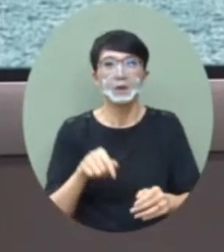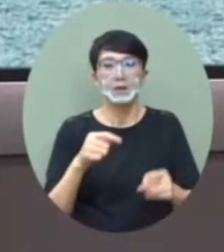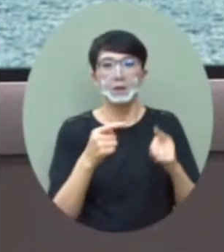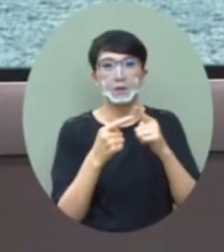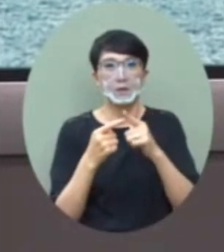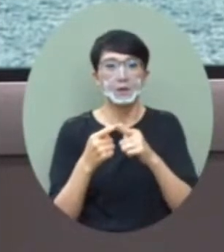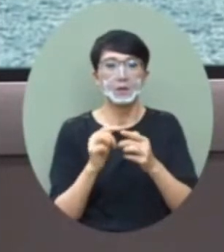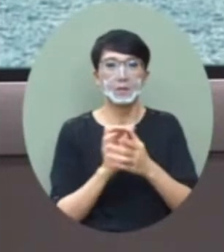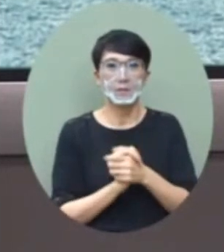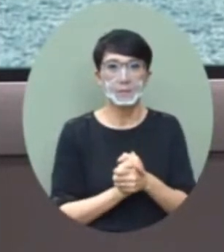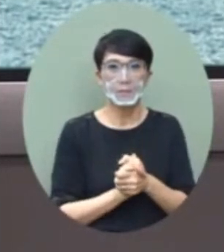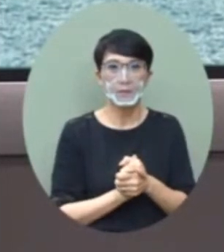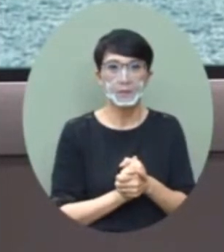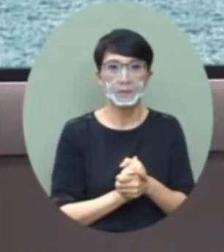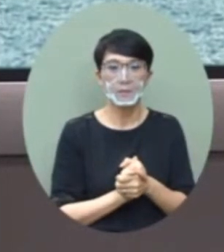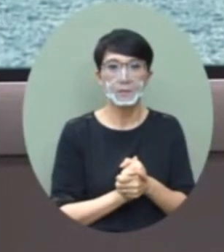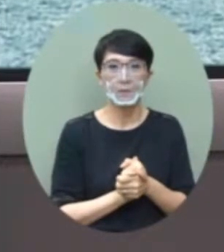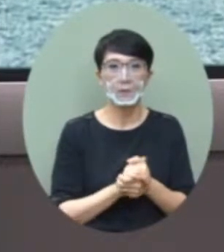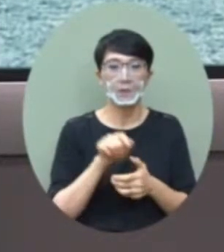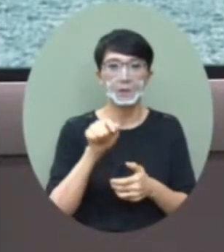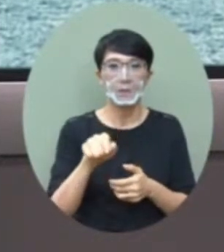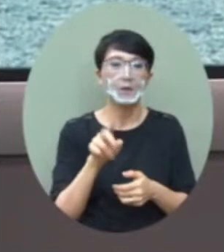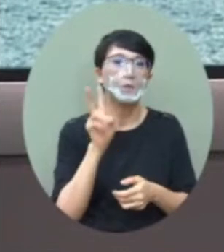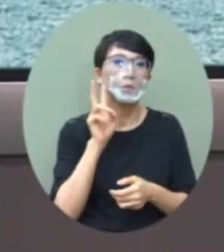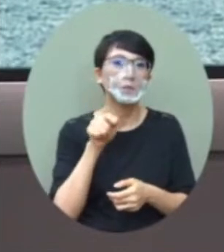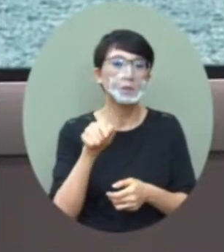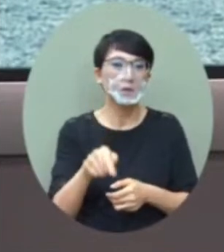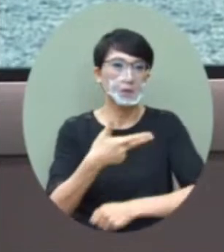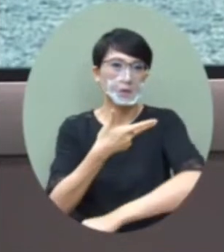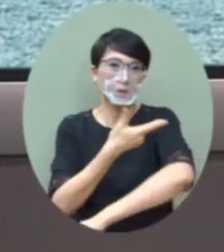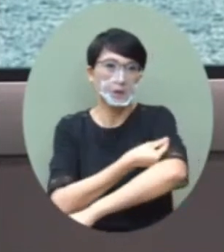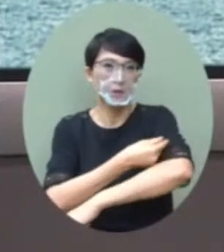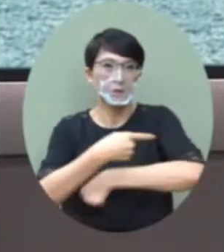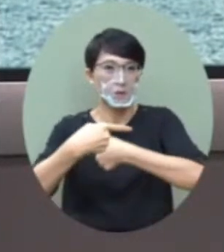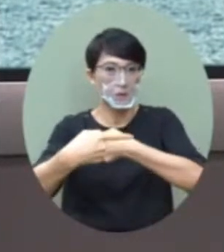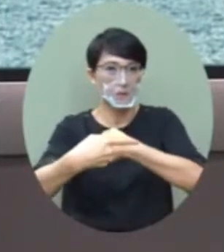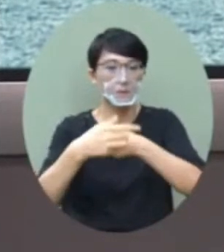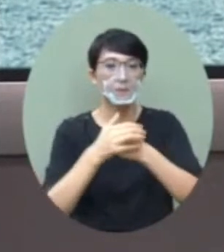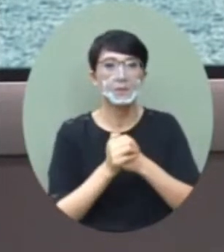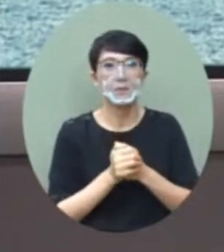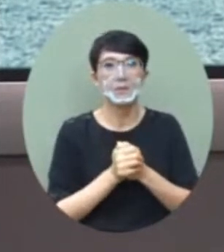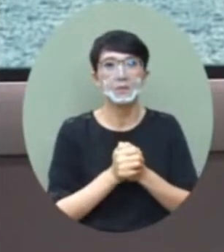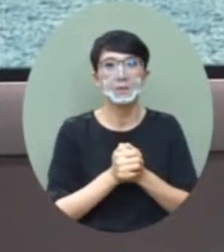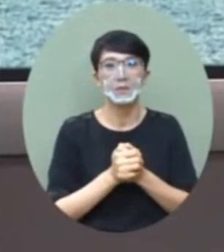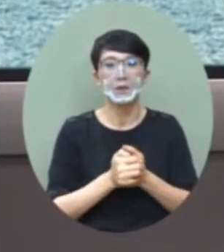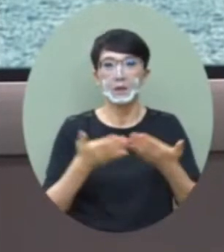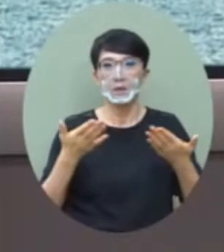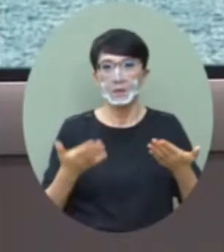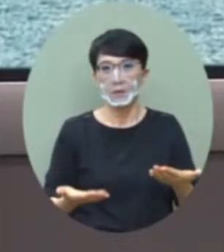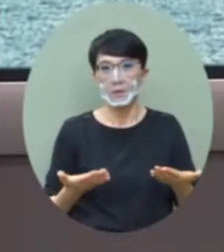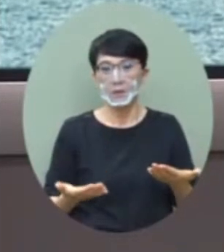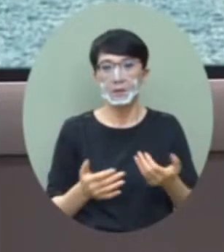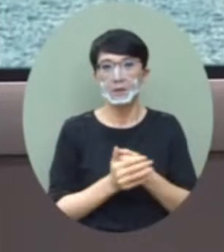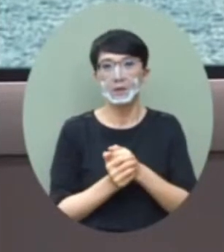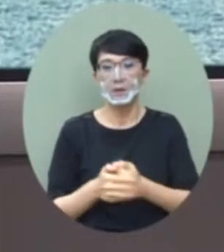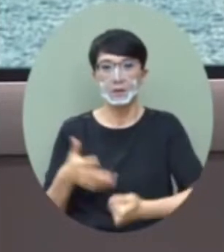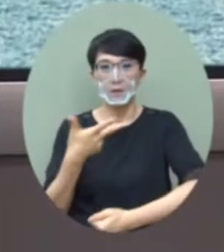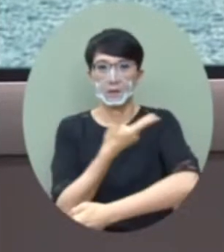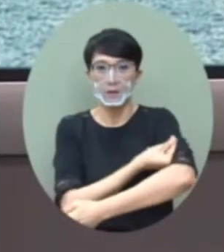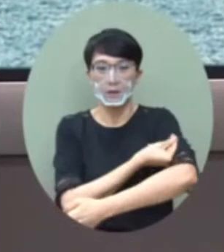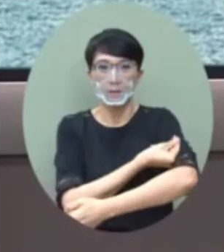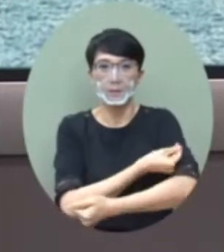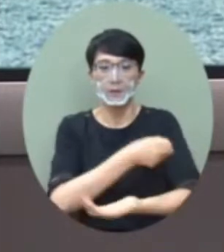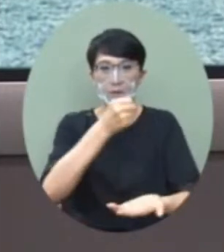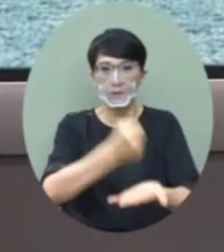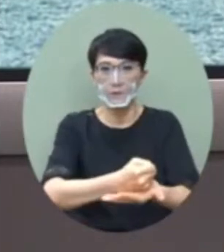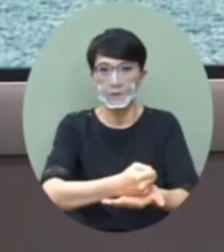issue is that if a person is infected, so we appeal to members of public to report if they are having the RAT,